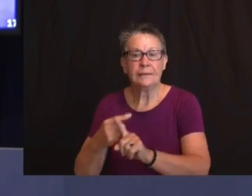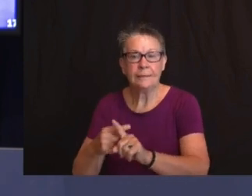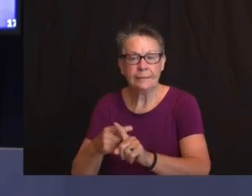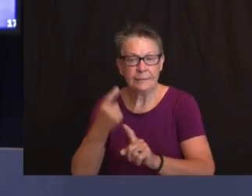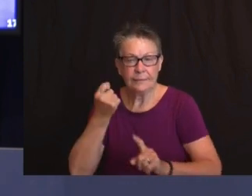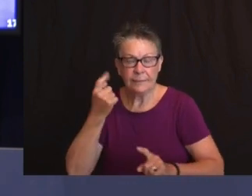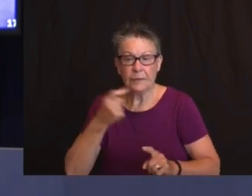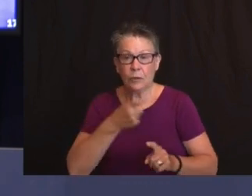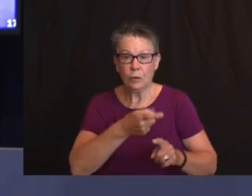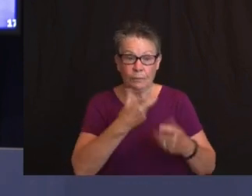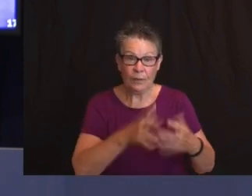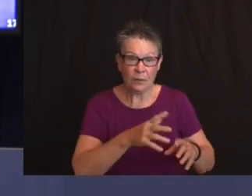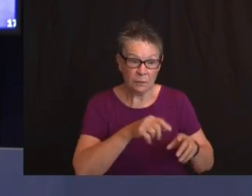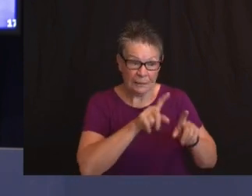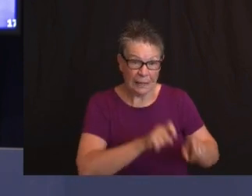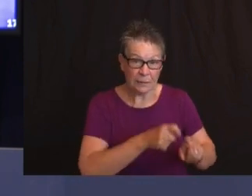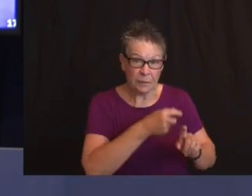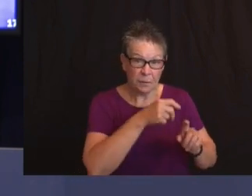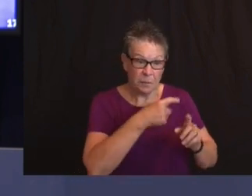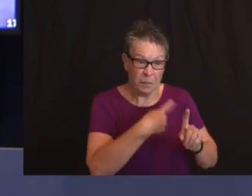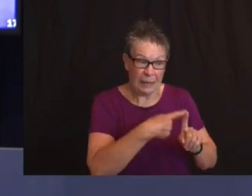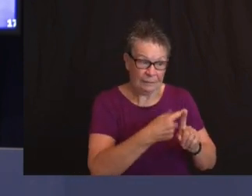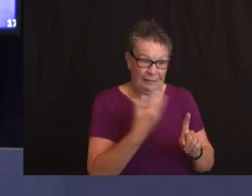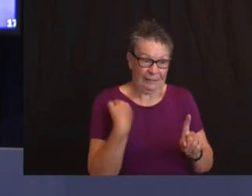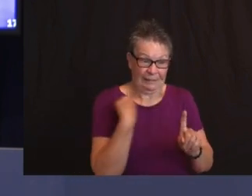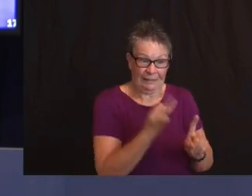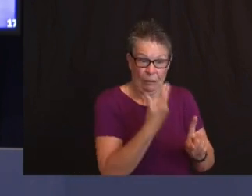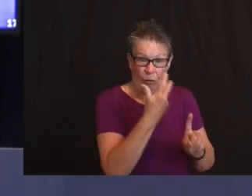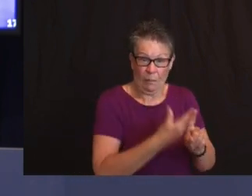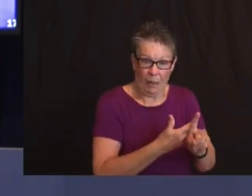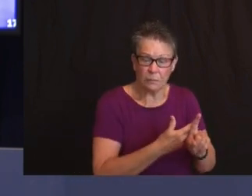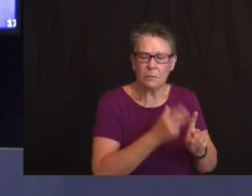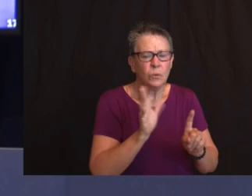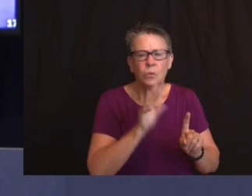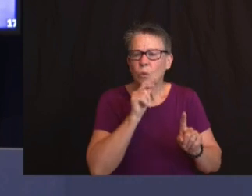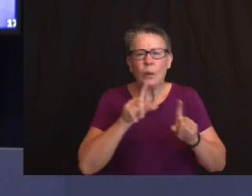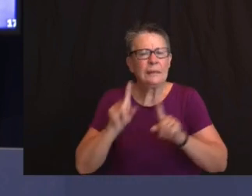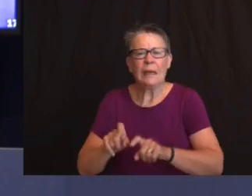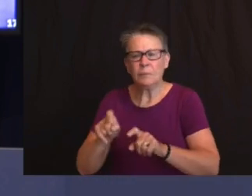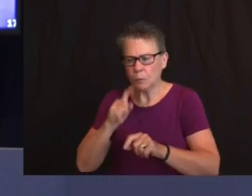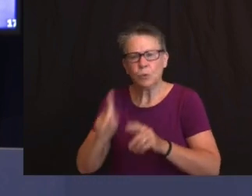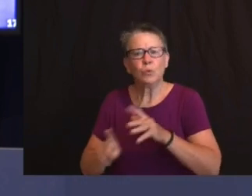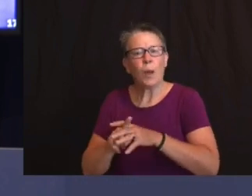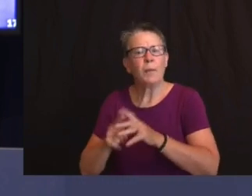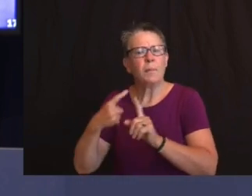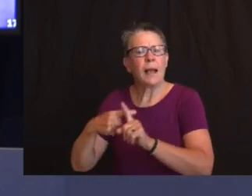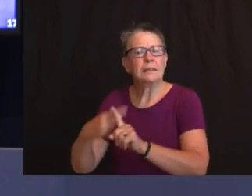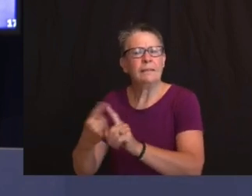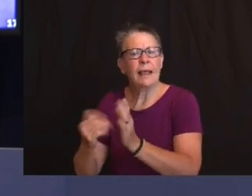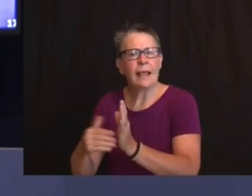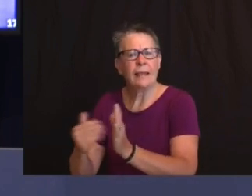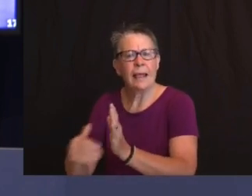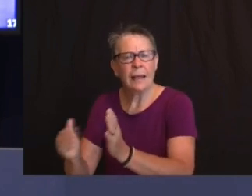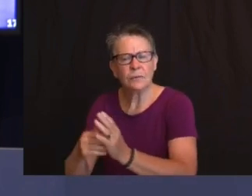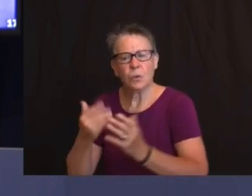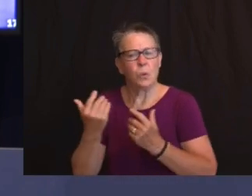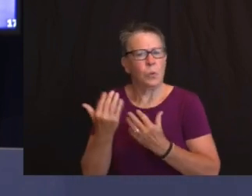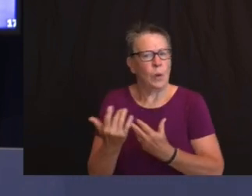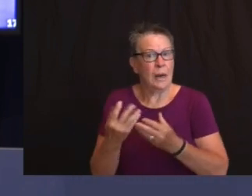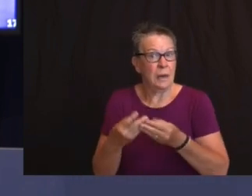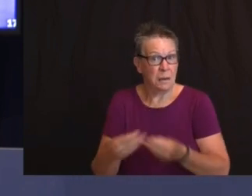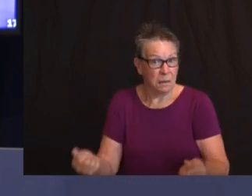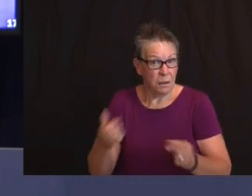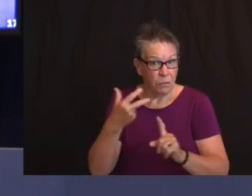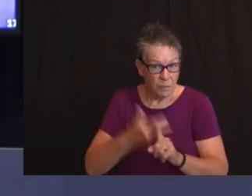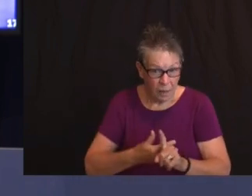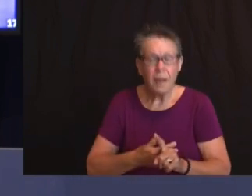no longer infectious. Testing should be offered on a voluntary basis, and schools should have a procedure in place to obtain